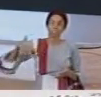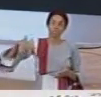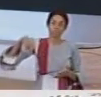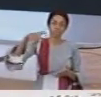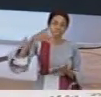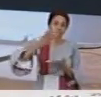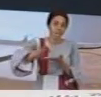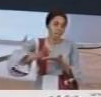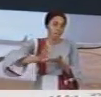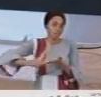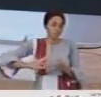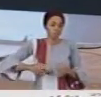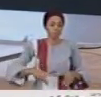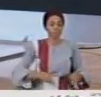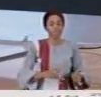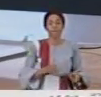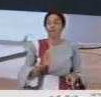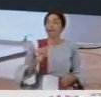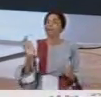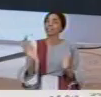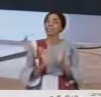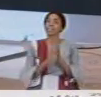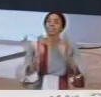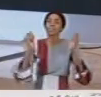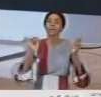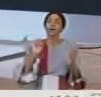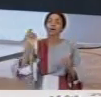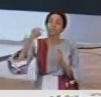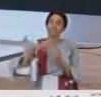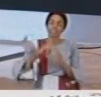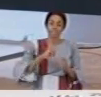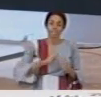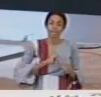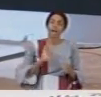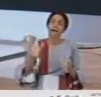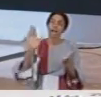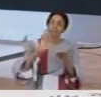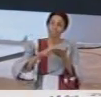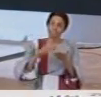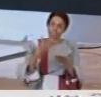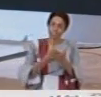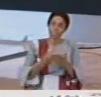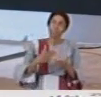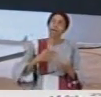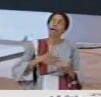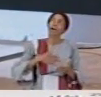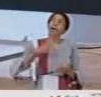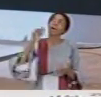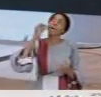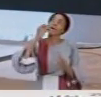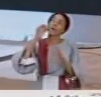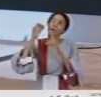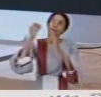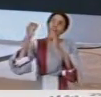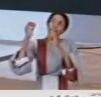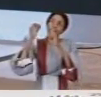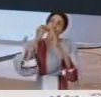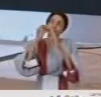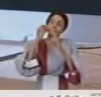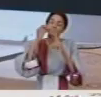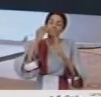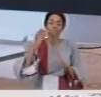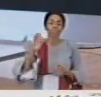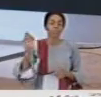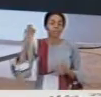my journey halfway. Hallelujah, until I reach my home, until I